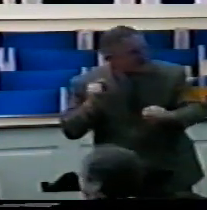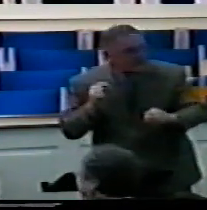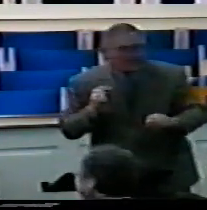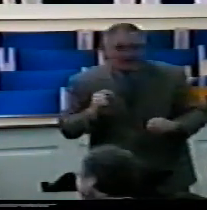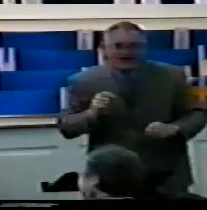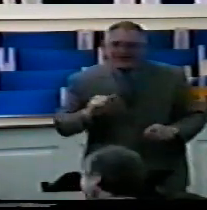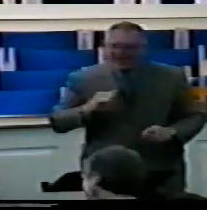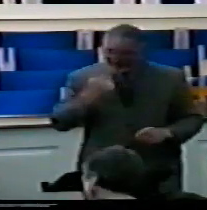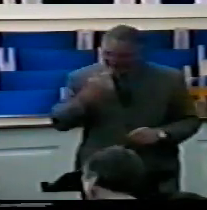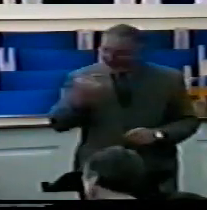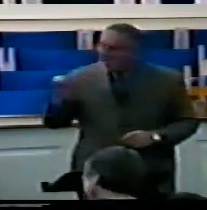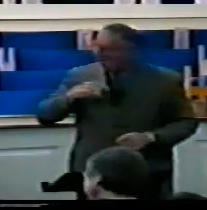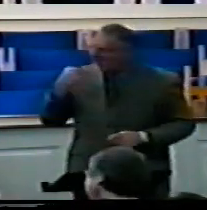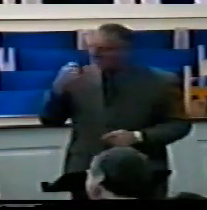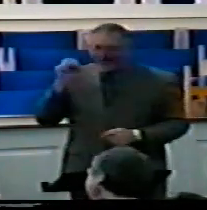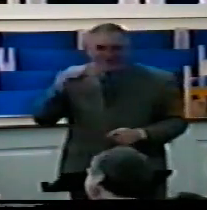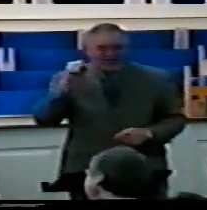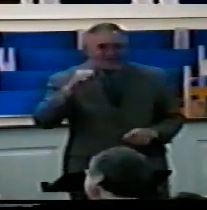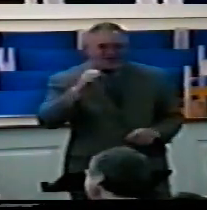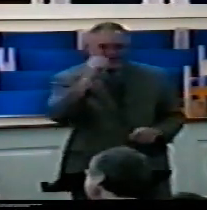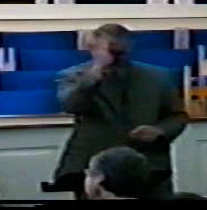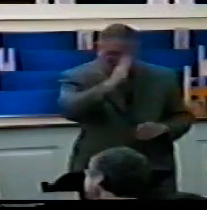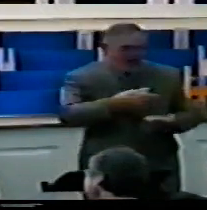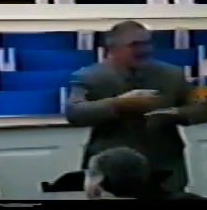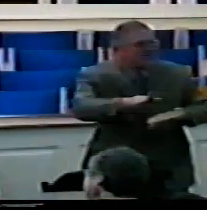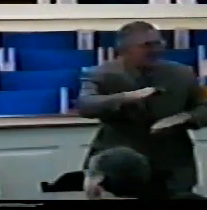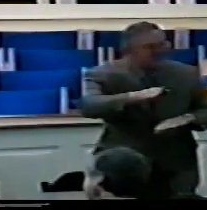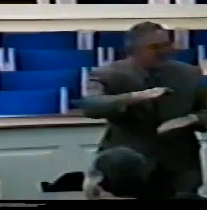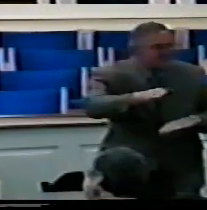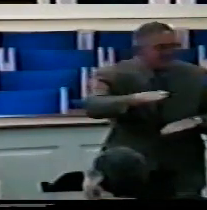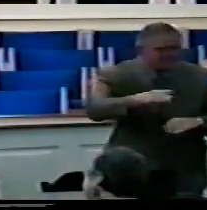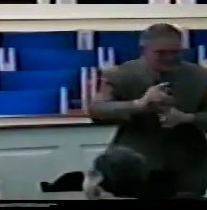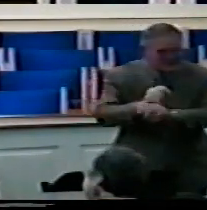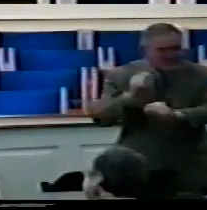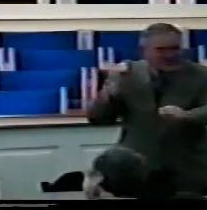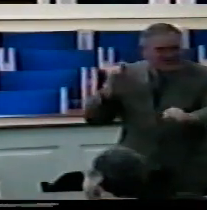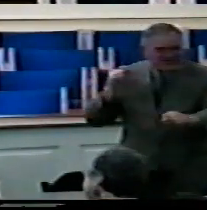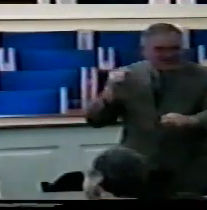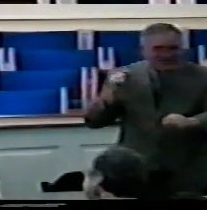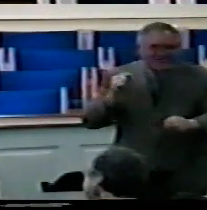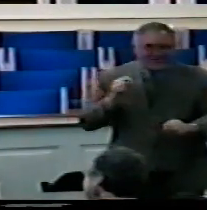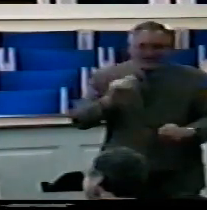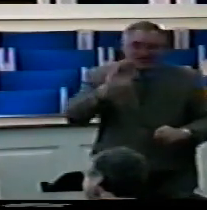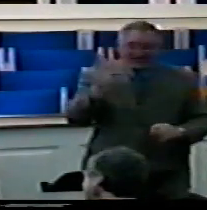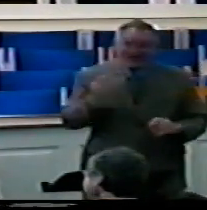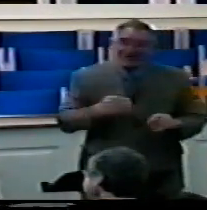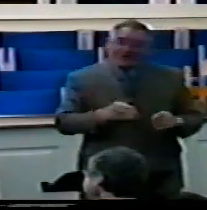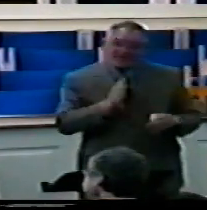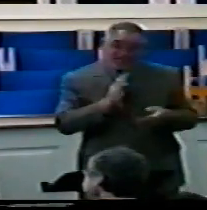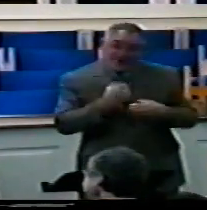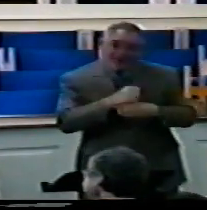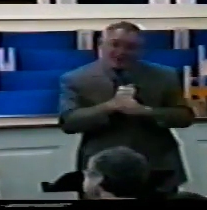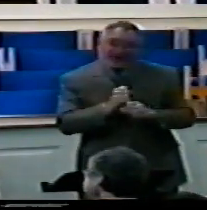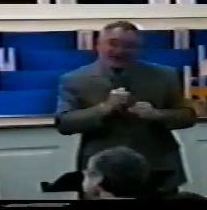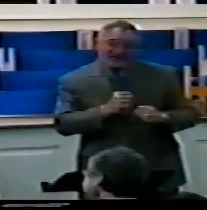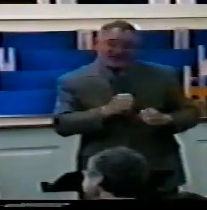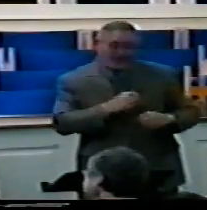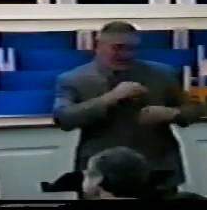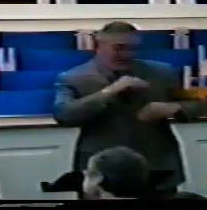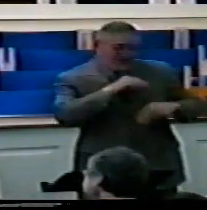God spared us. Now, it wasn't without sorrows, because when they separated me from my